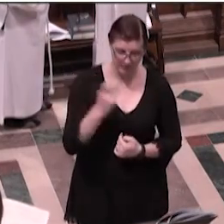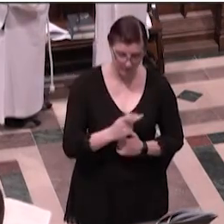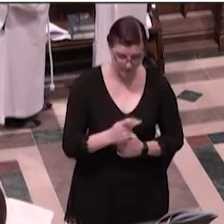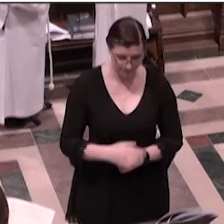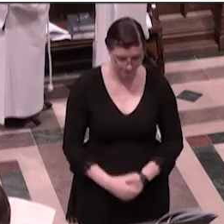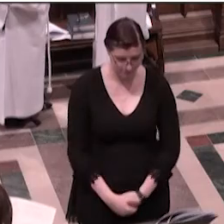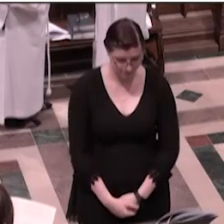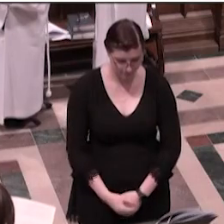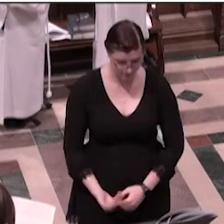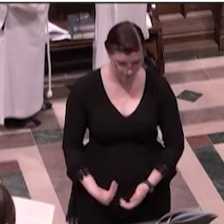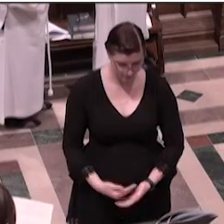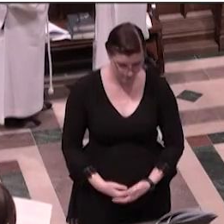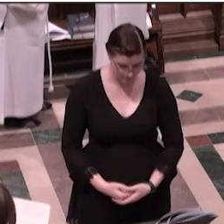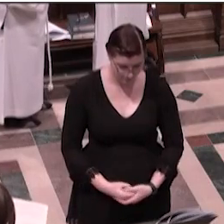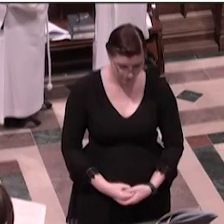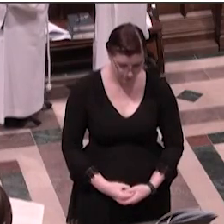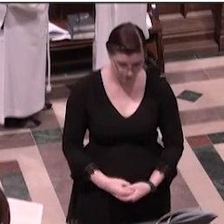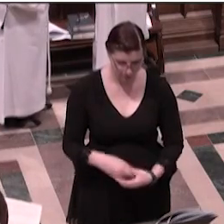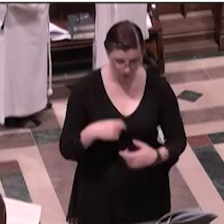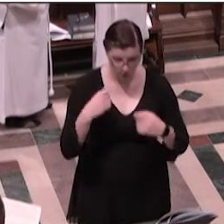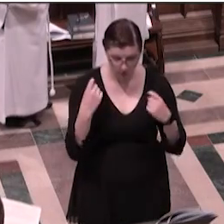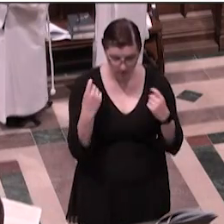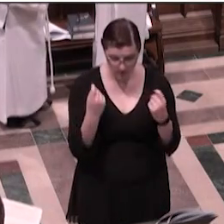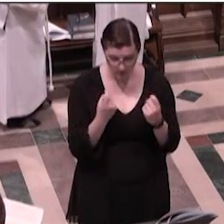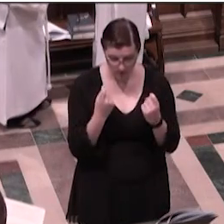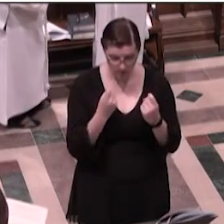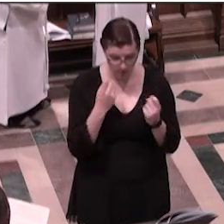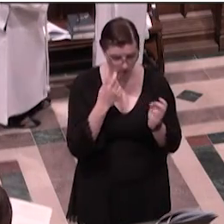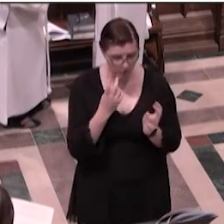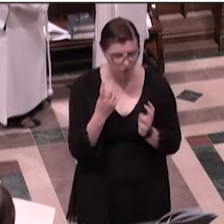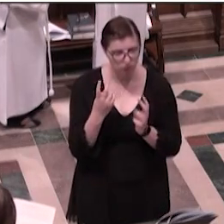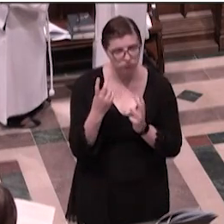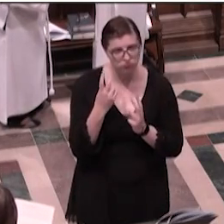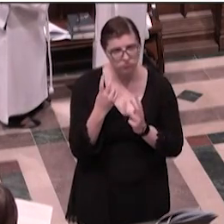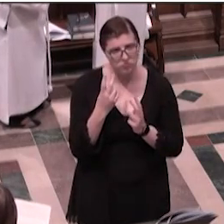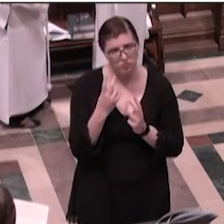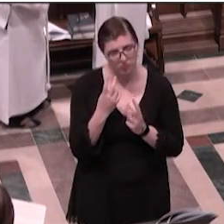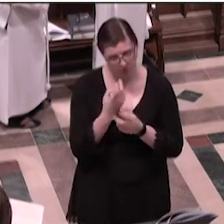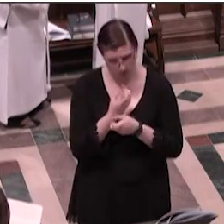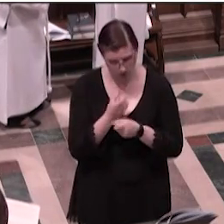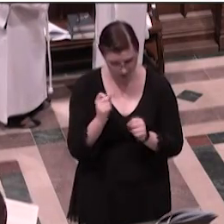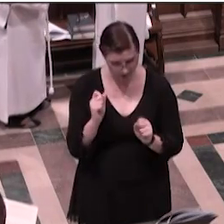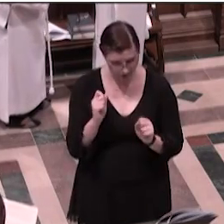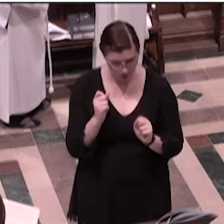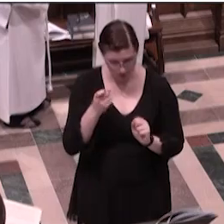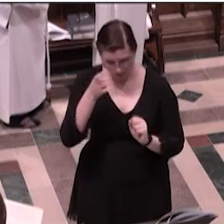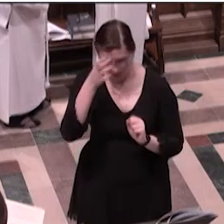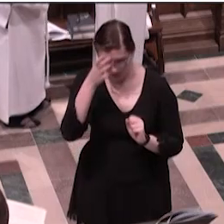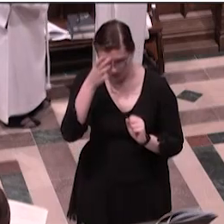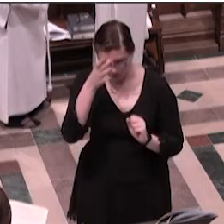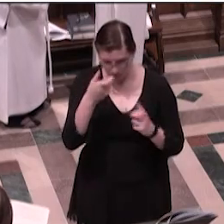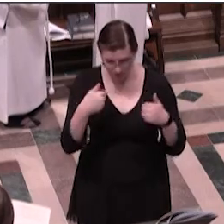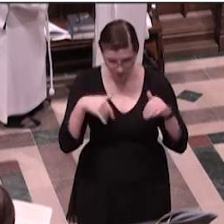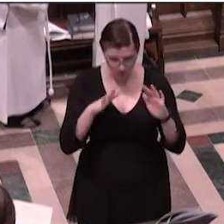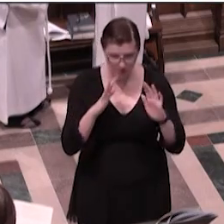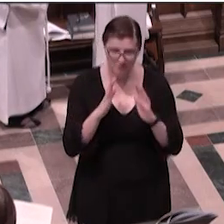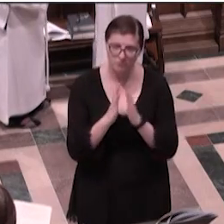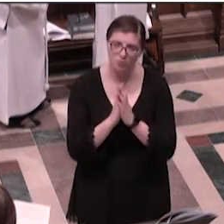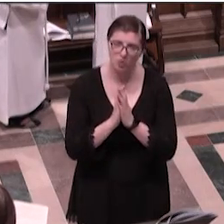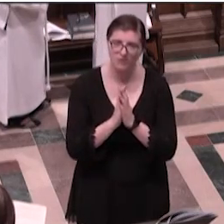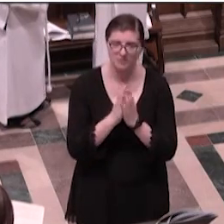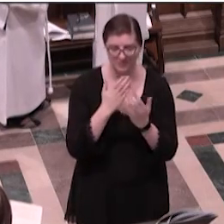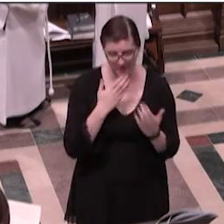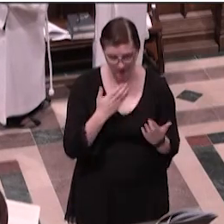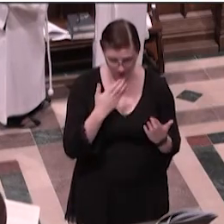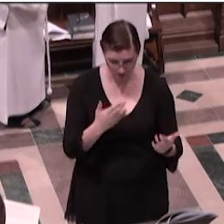We celebrate the memorial of our redemption, O Father, in this sacrifice of praise and thanksgiving. Recalling his death, resurrection,